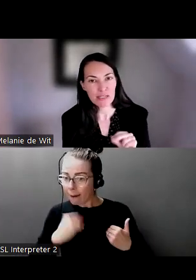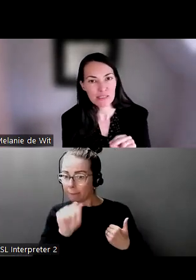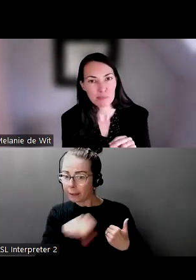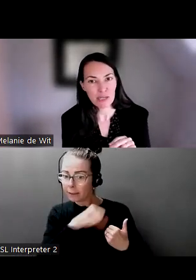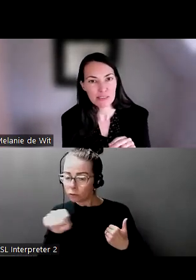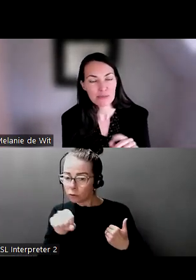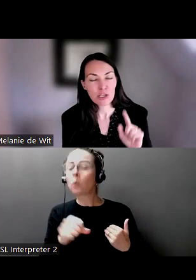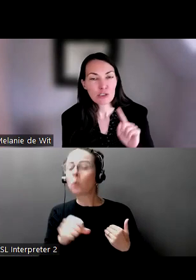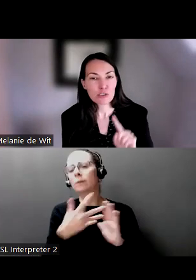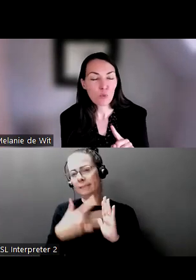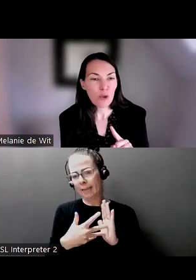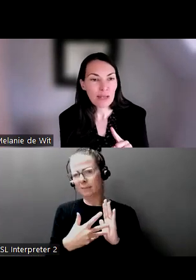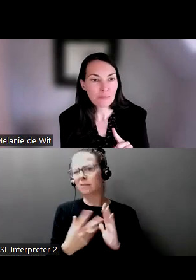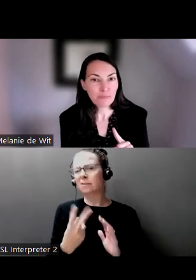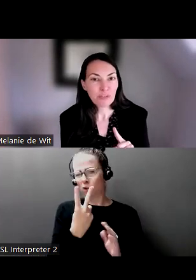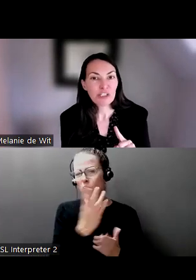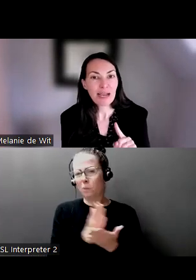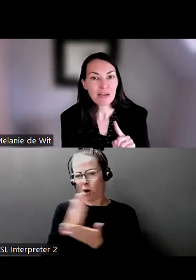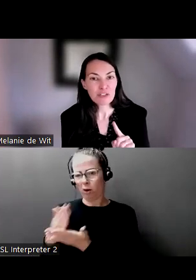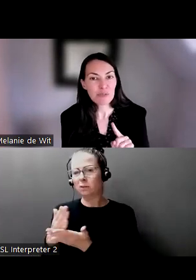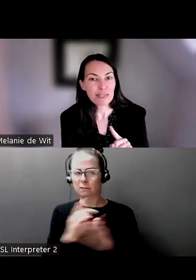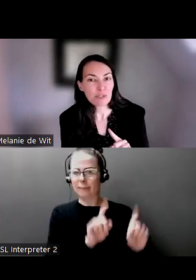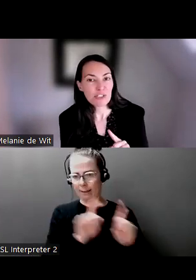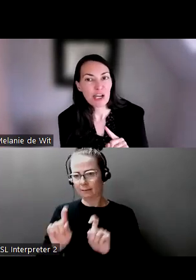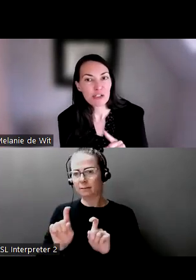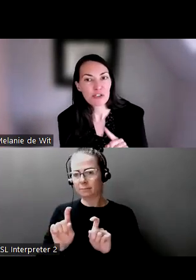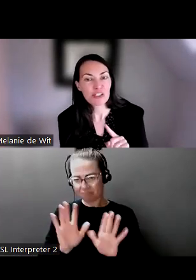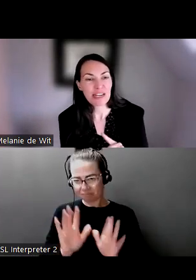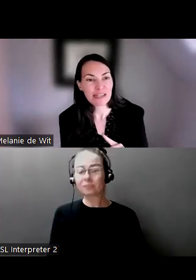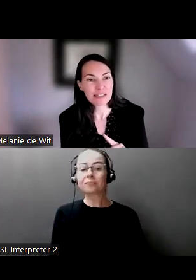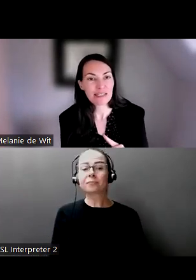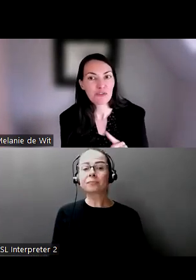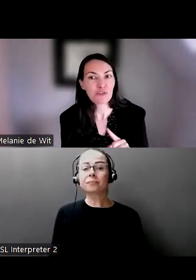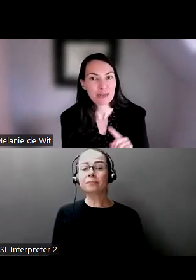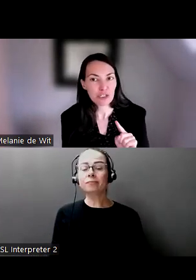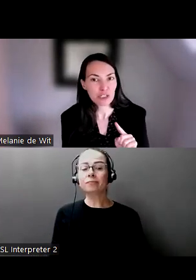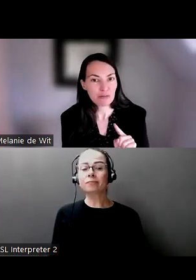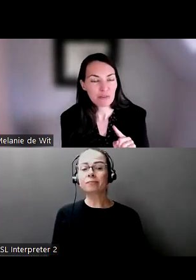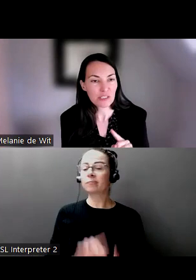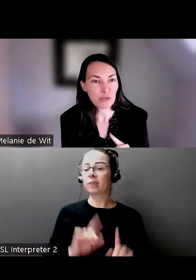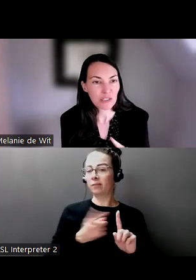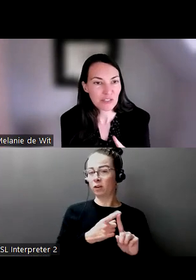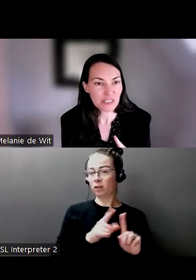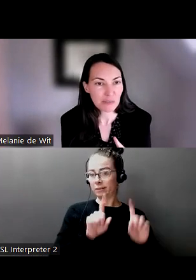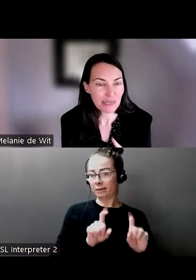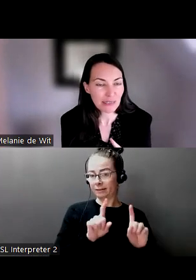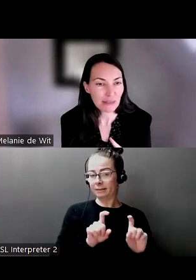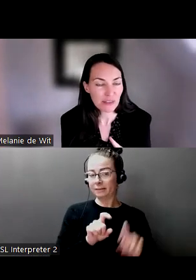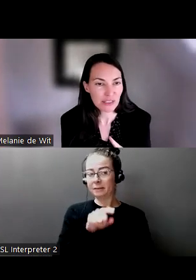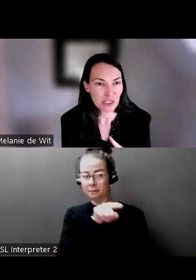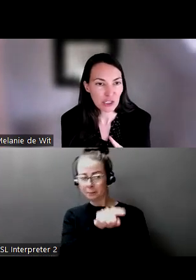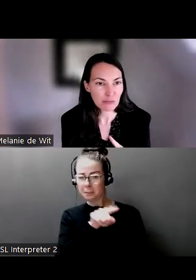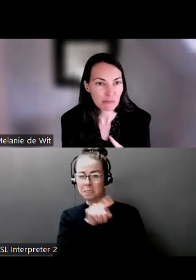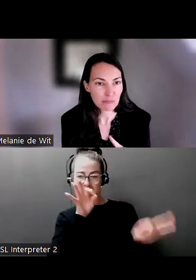two-part test applies. So one, you have to be able to understand the information that's relevant to making